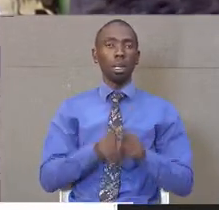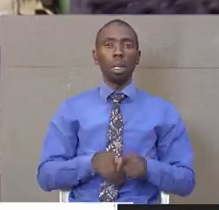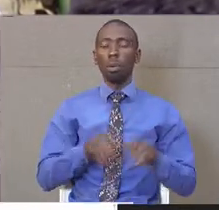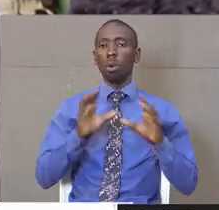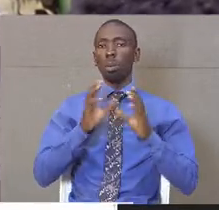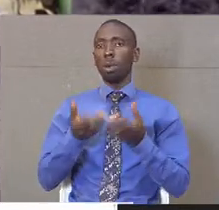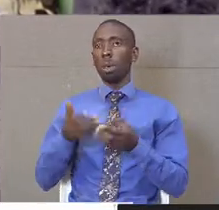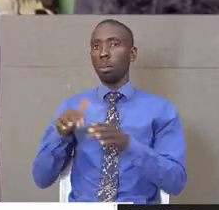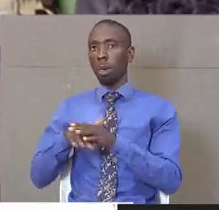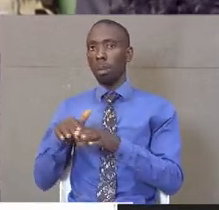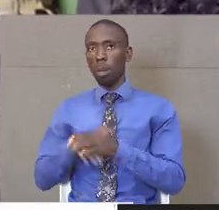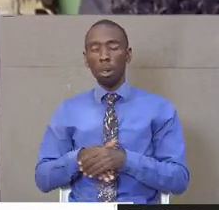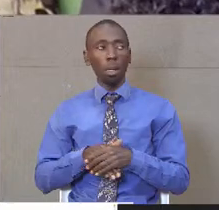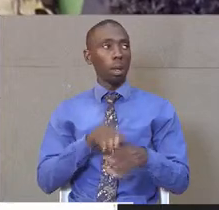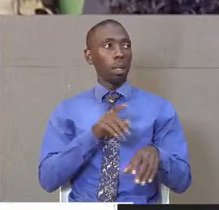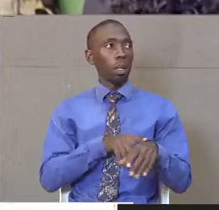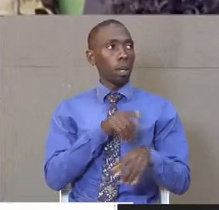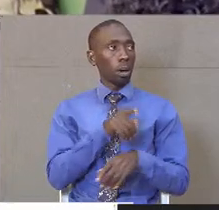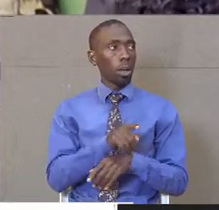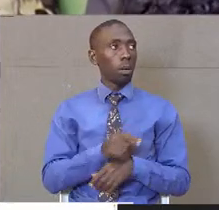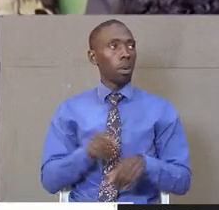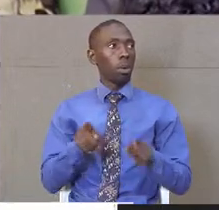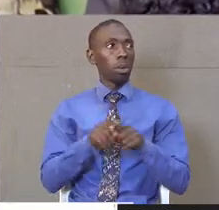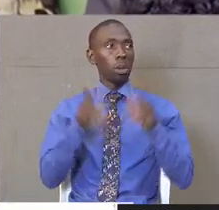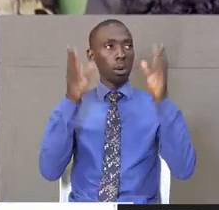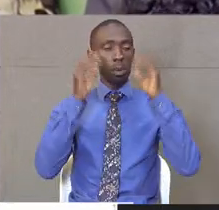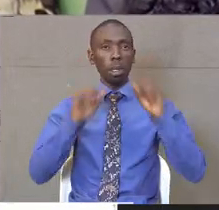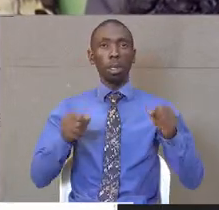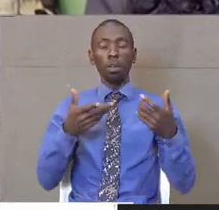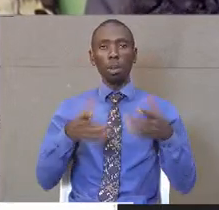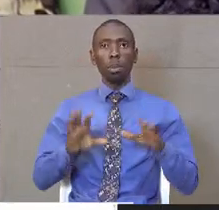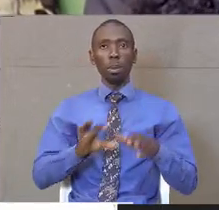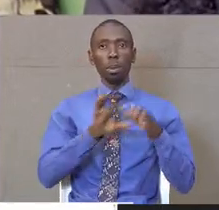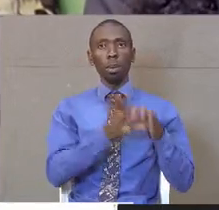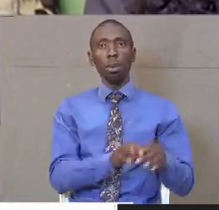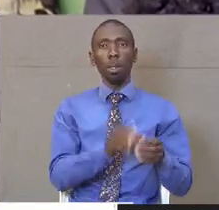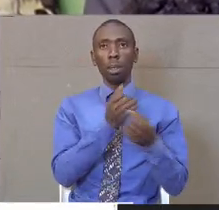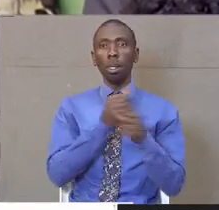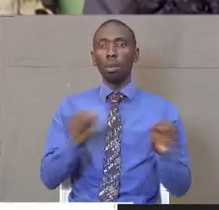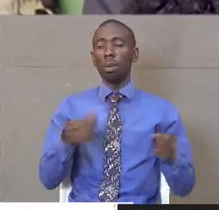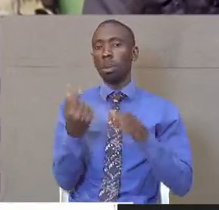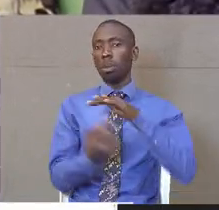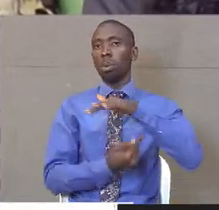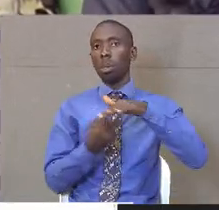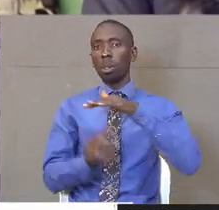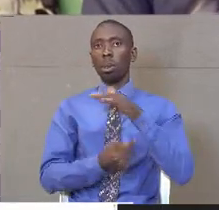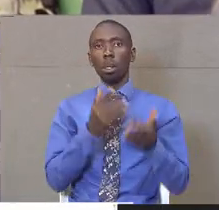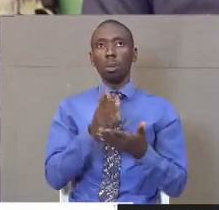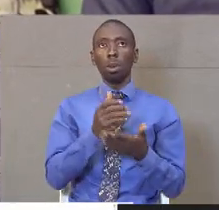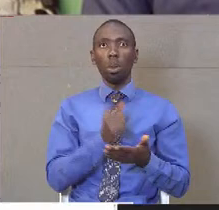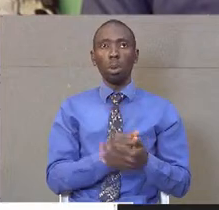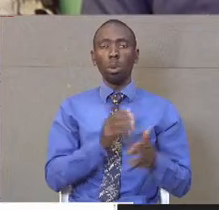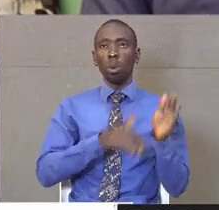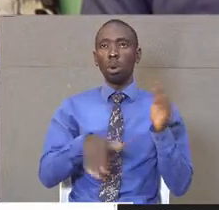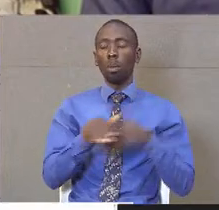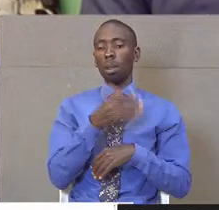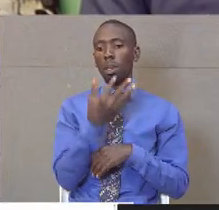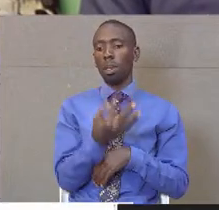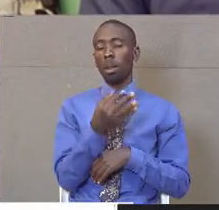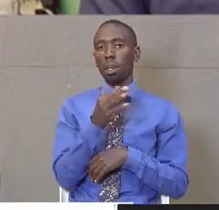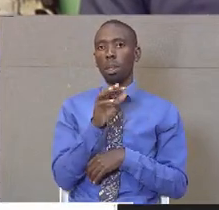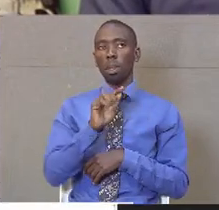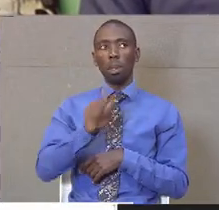was at the verge of closure, but the president told them to tarry on and save the situation, because over 3,000 people would have